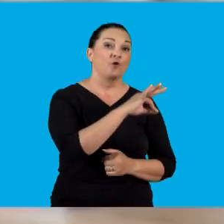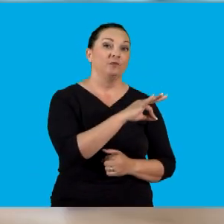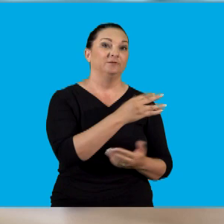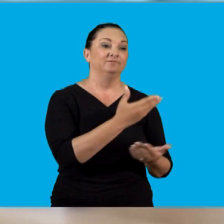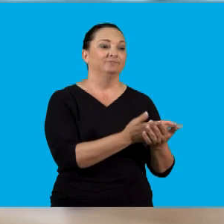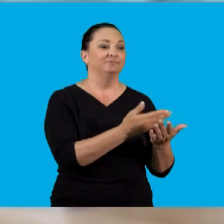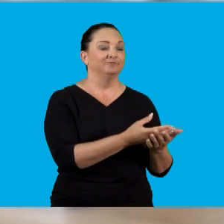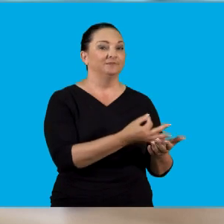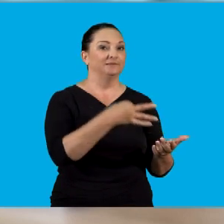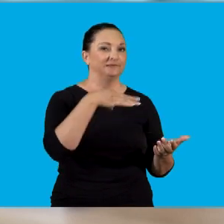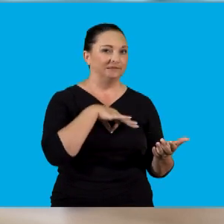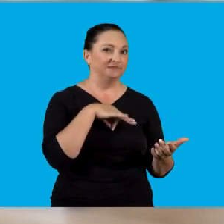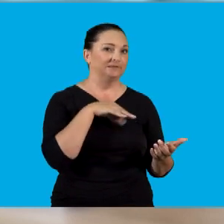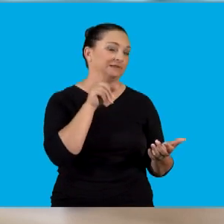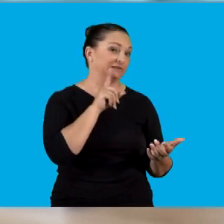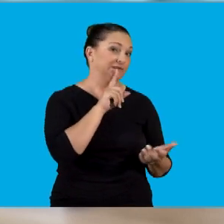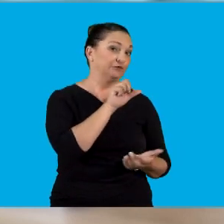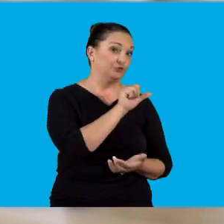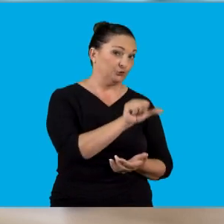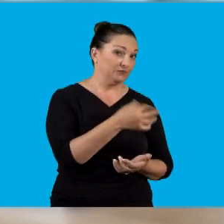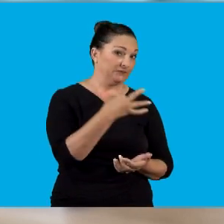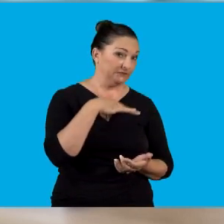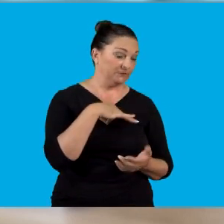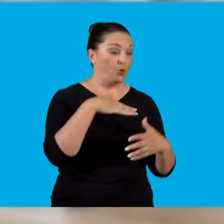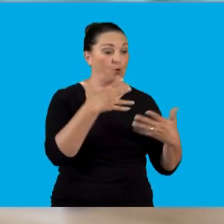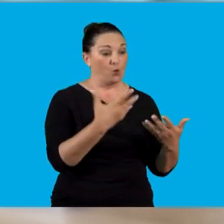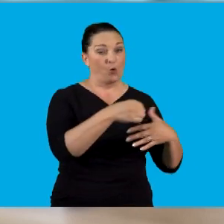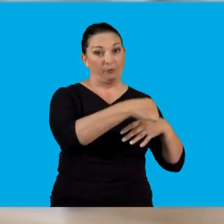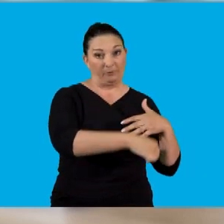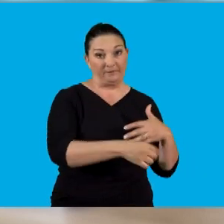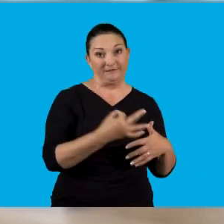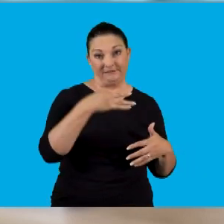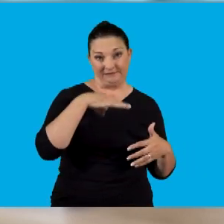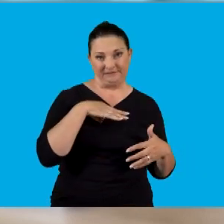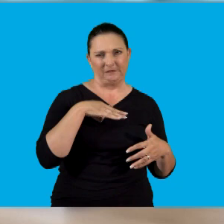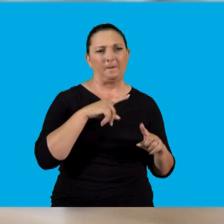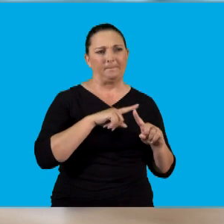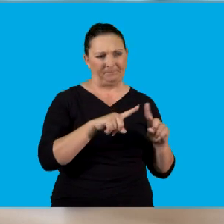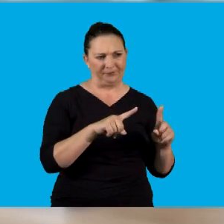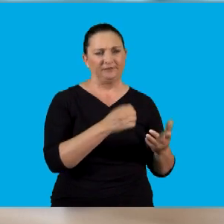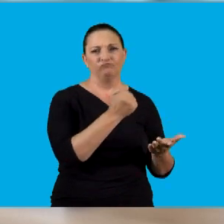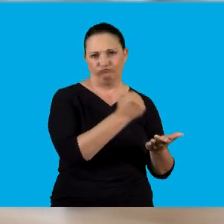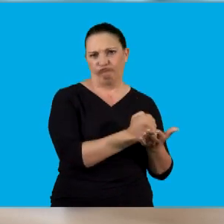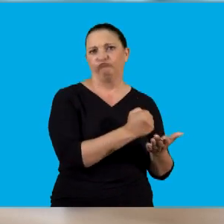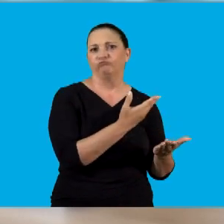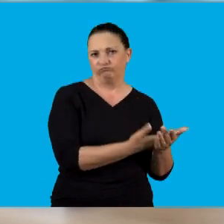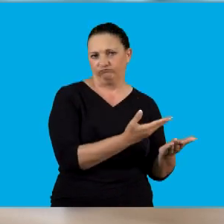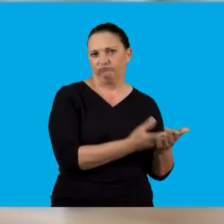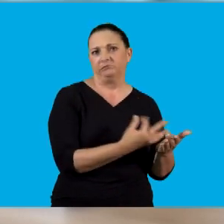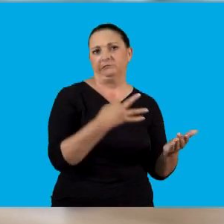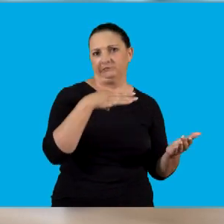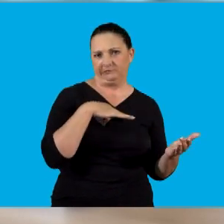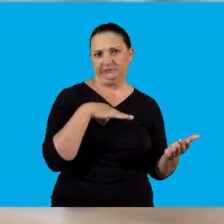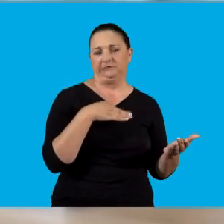it on a weekly basis or on a monthly basis, but it is guaranteed that as an employee, you are going to get that